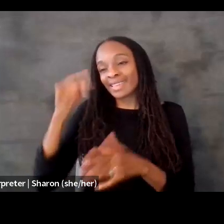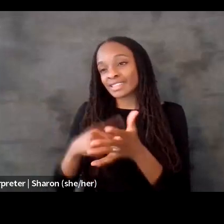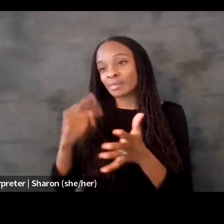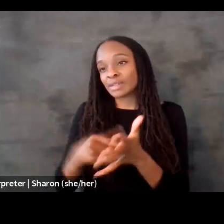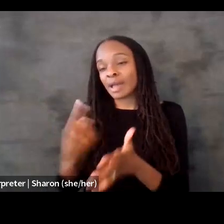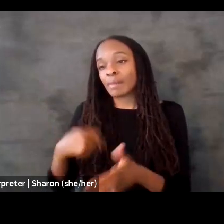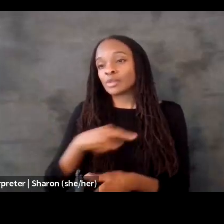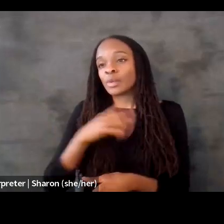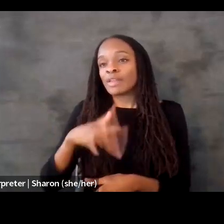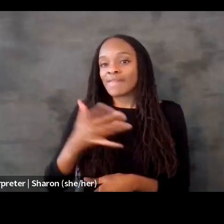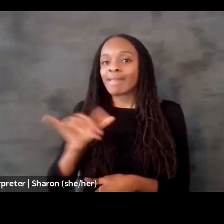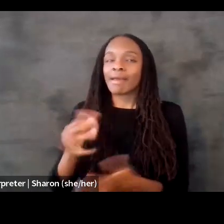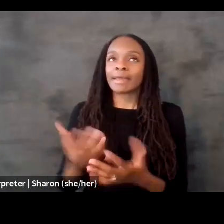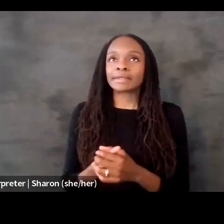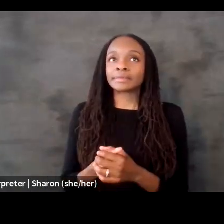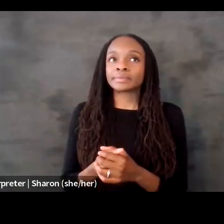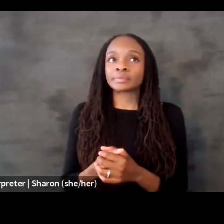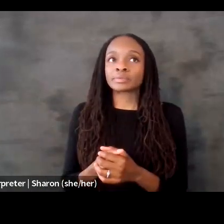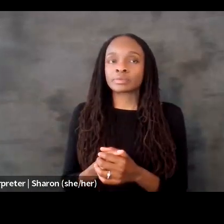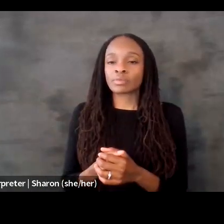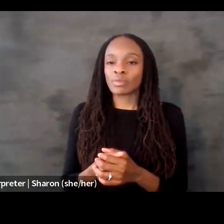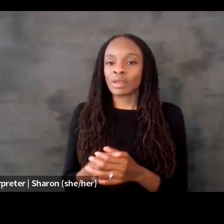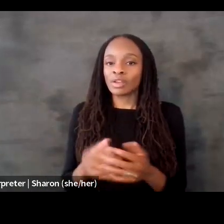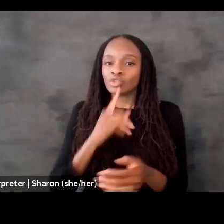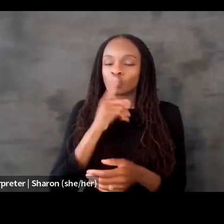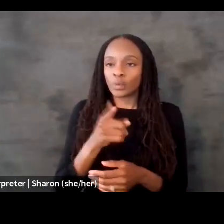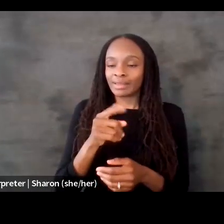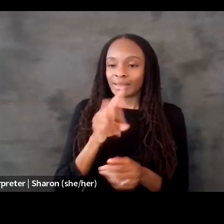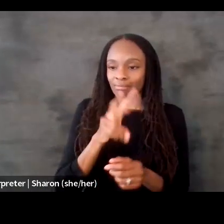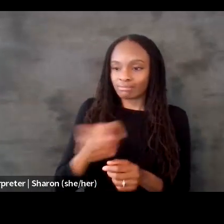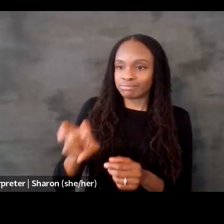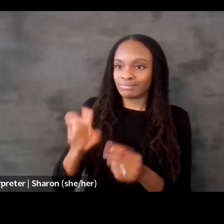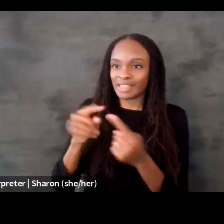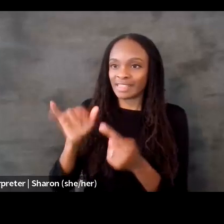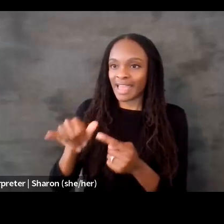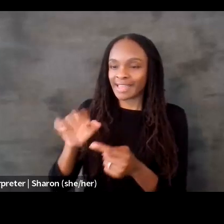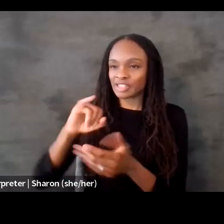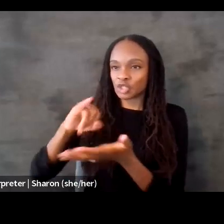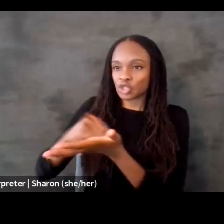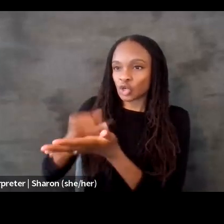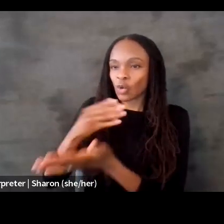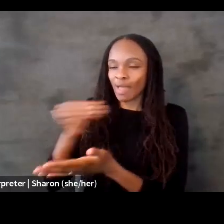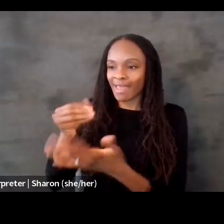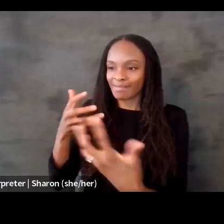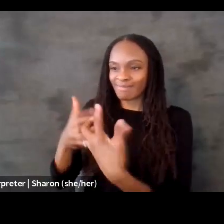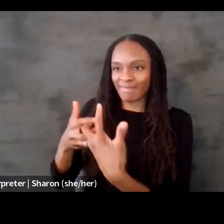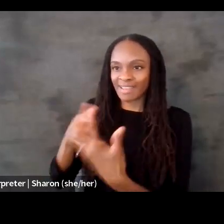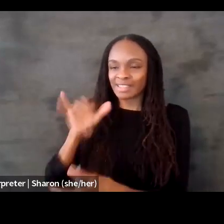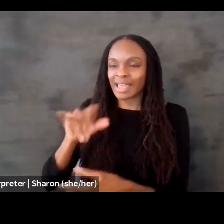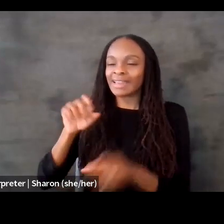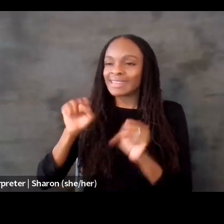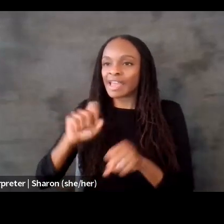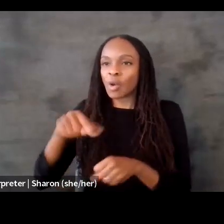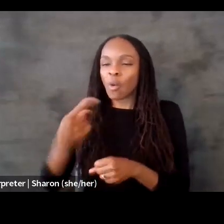feel like in order to get it into this journal, in order to align ourselves in this way, that we have to only